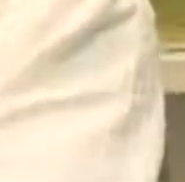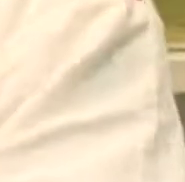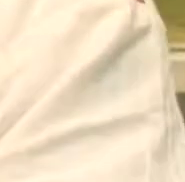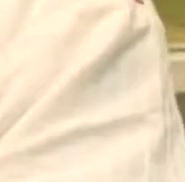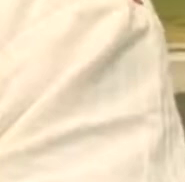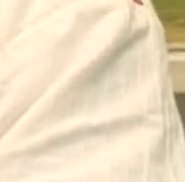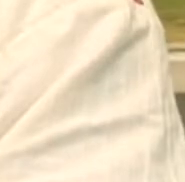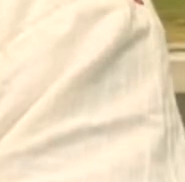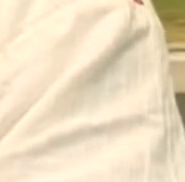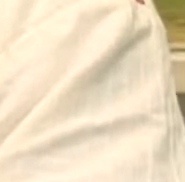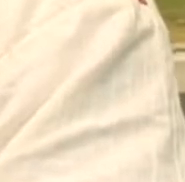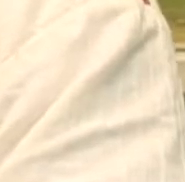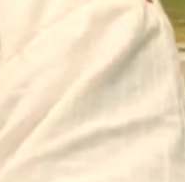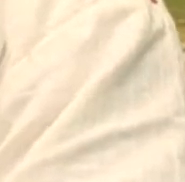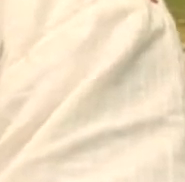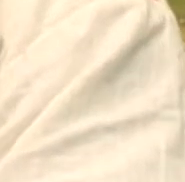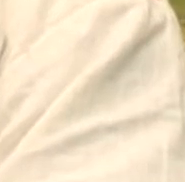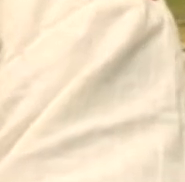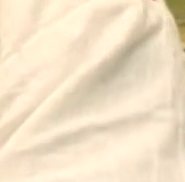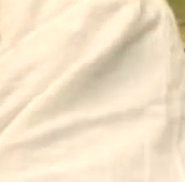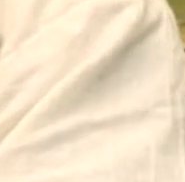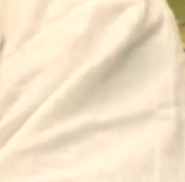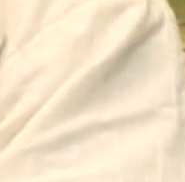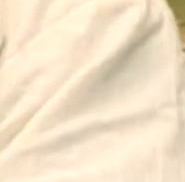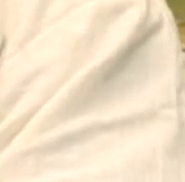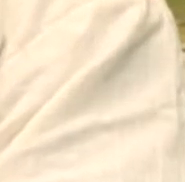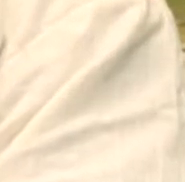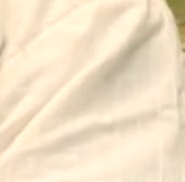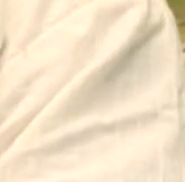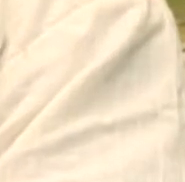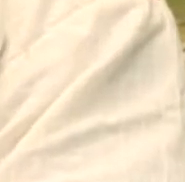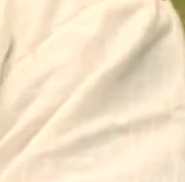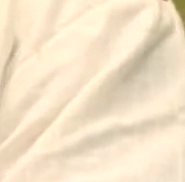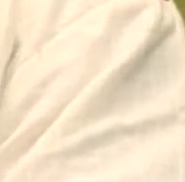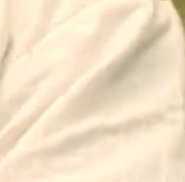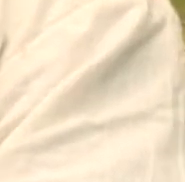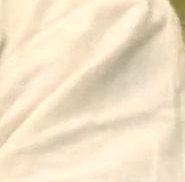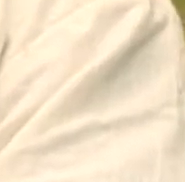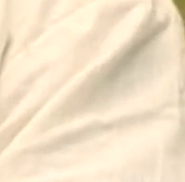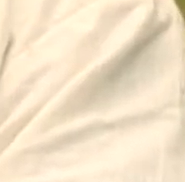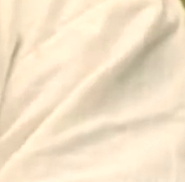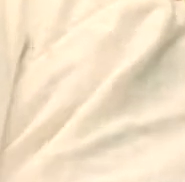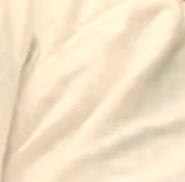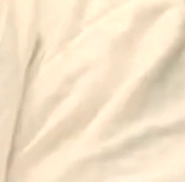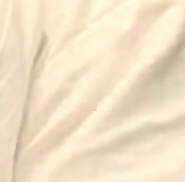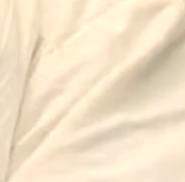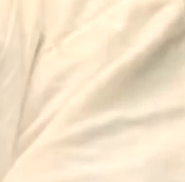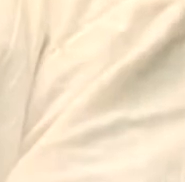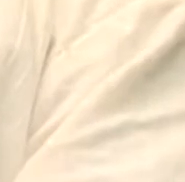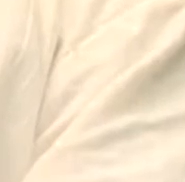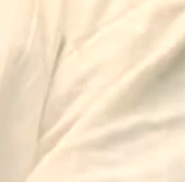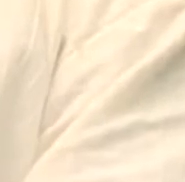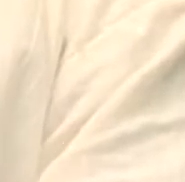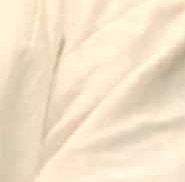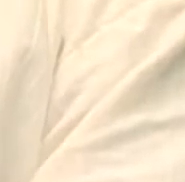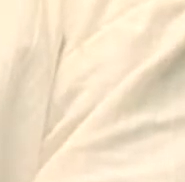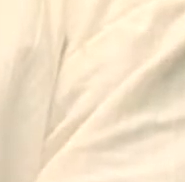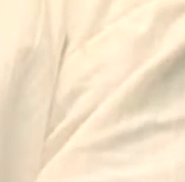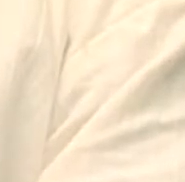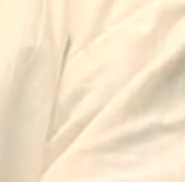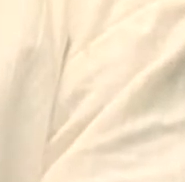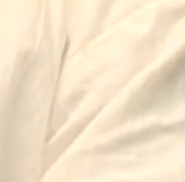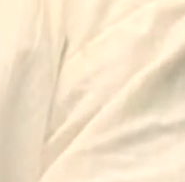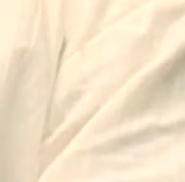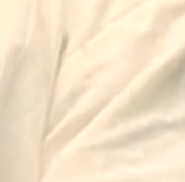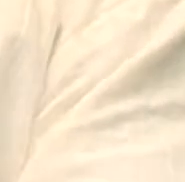In the beginning I learned to paint using leftover paints which I had borrowed from my friend.